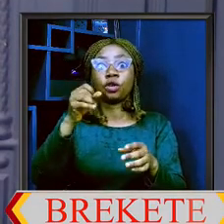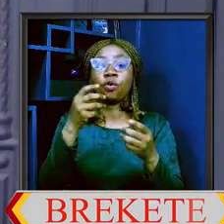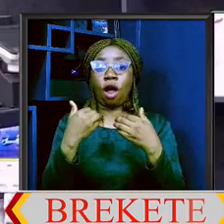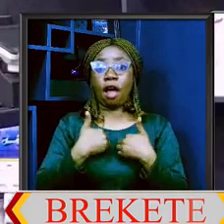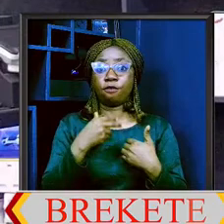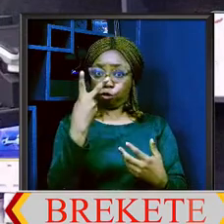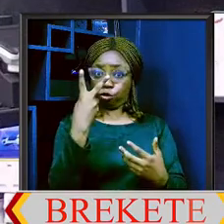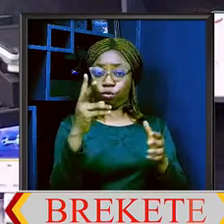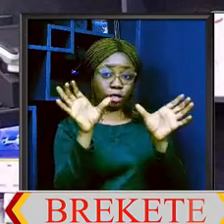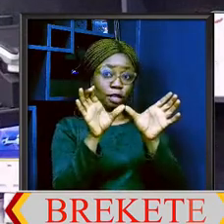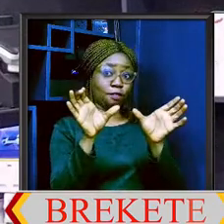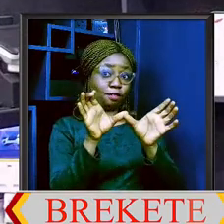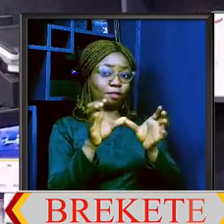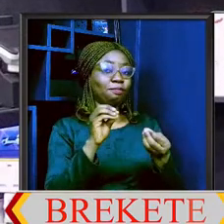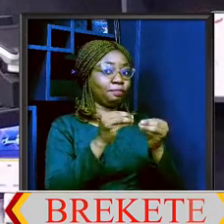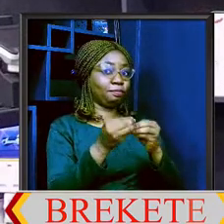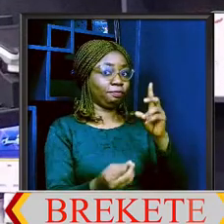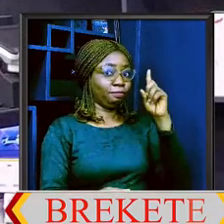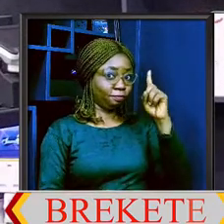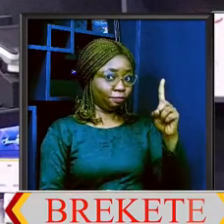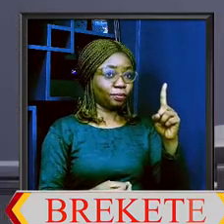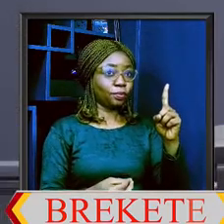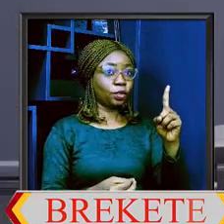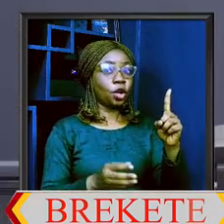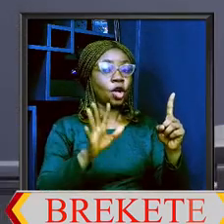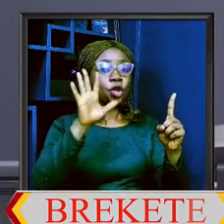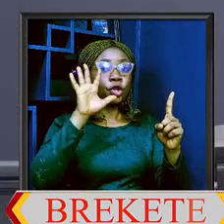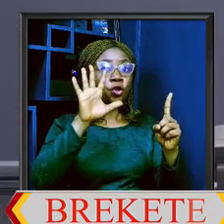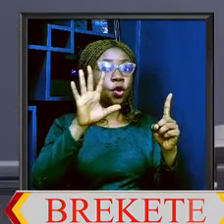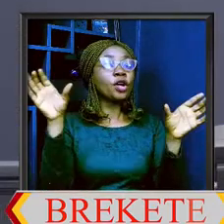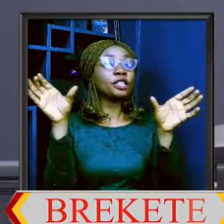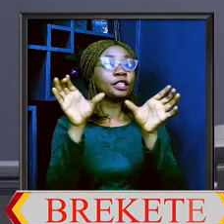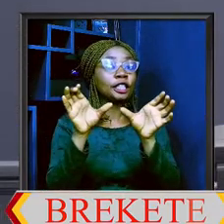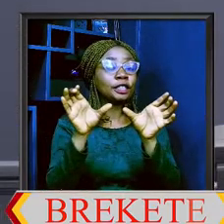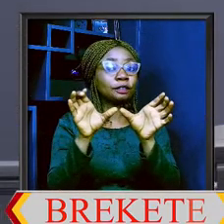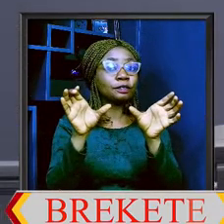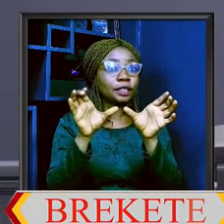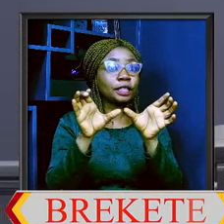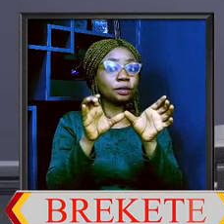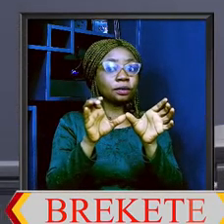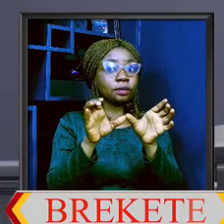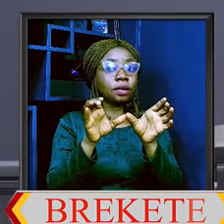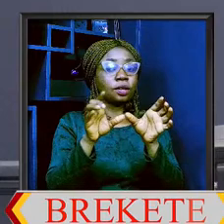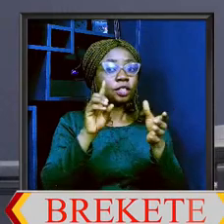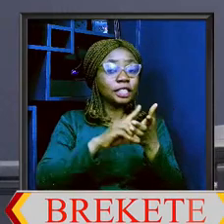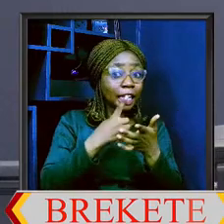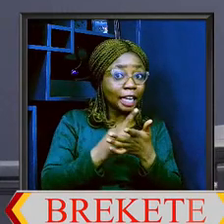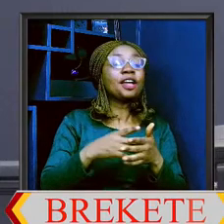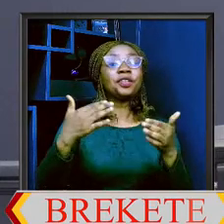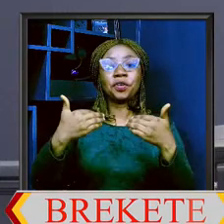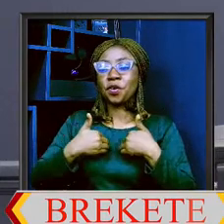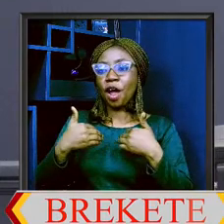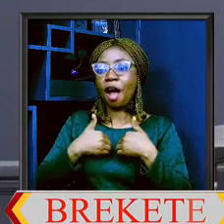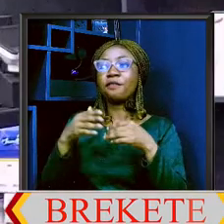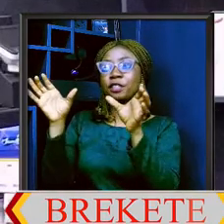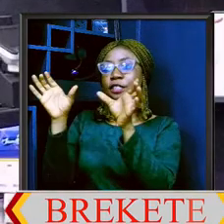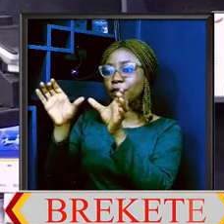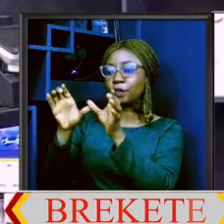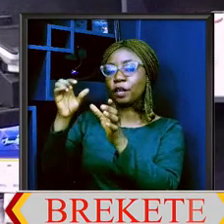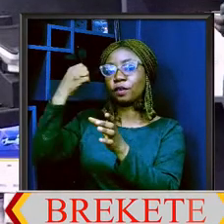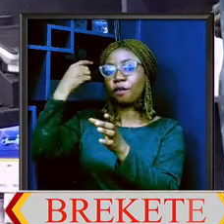you have your uh you have your certificate the certificate and you have the certificate for